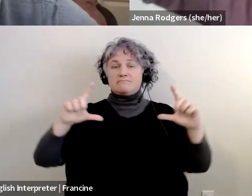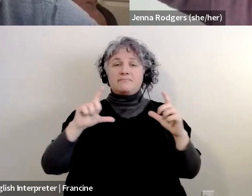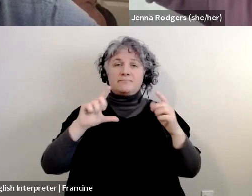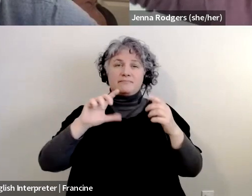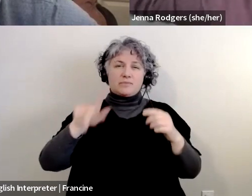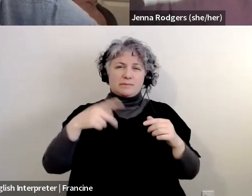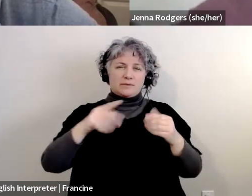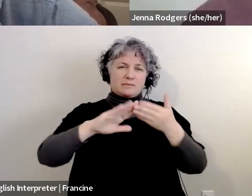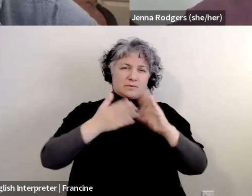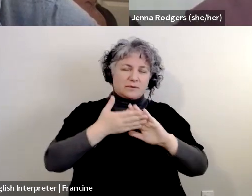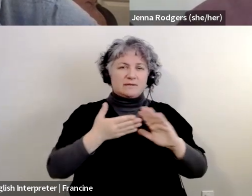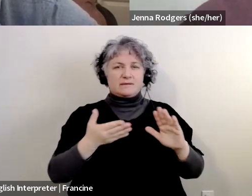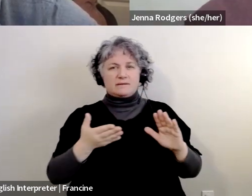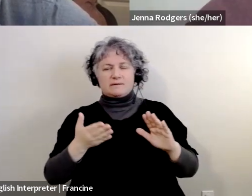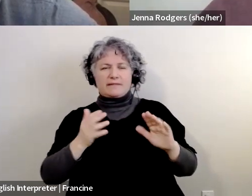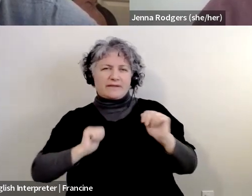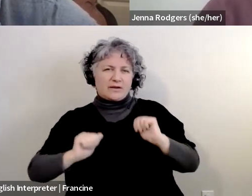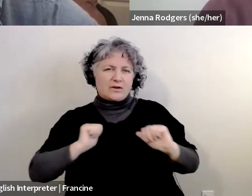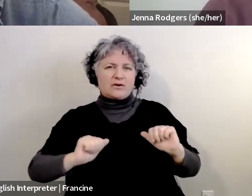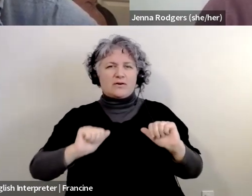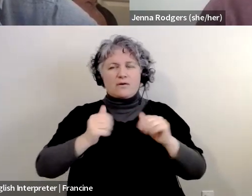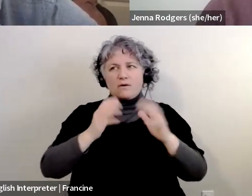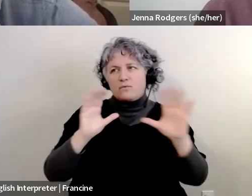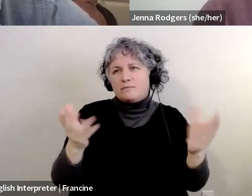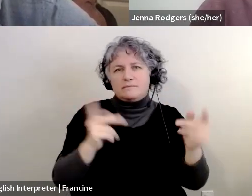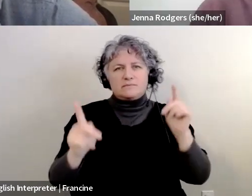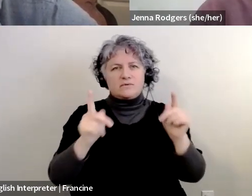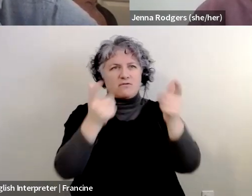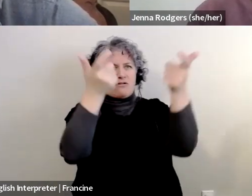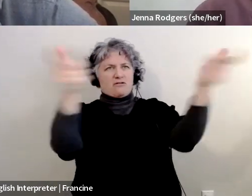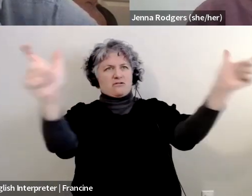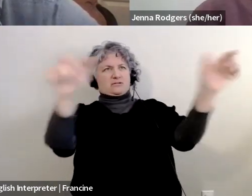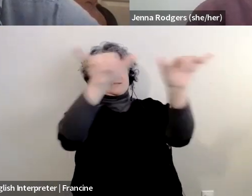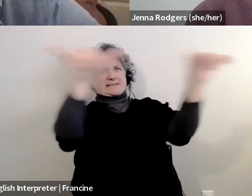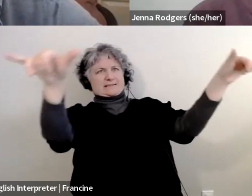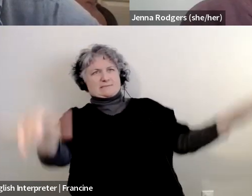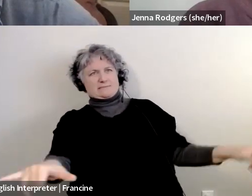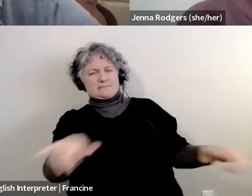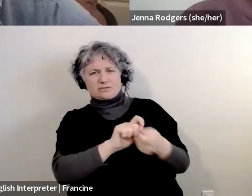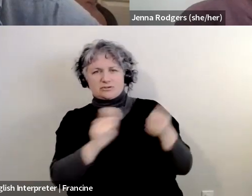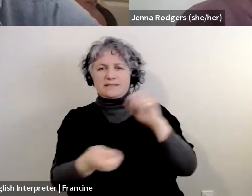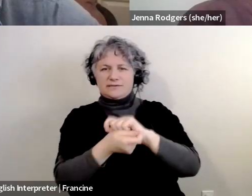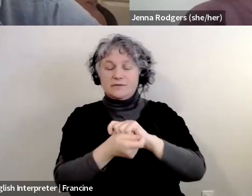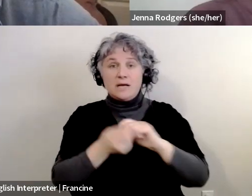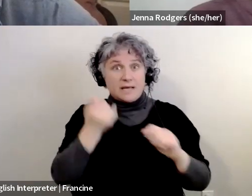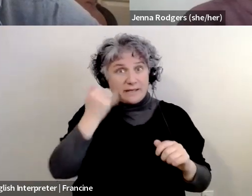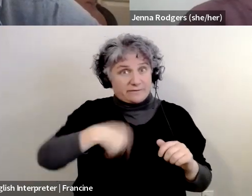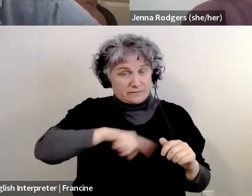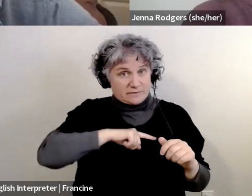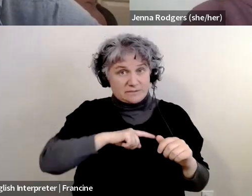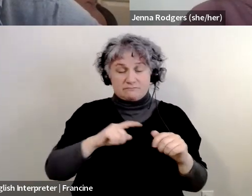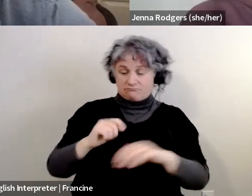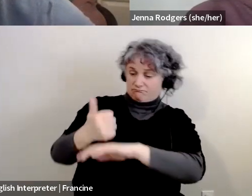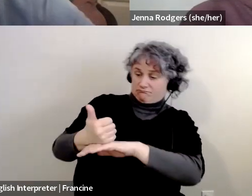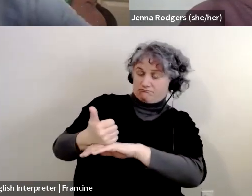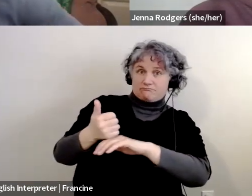community is sort of that like whole larger sectoral change. Yeah. So if we're creating a community of caring,